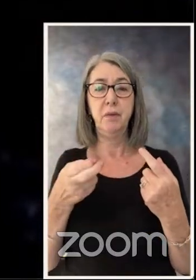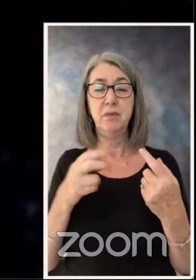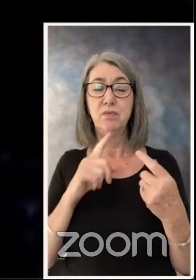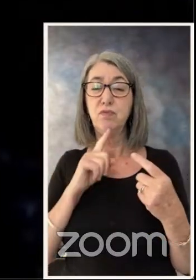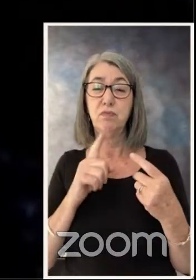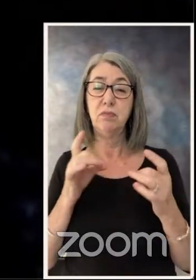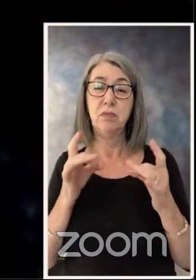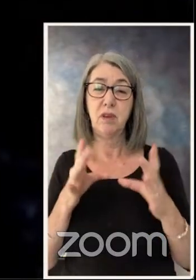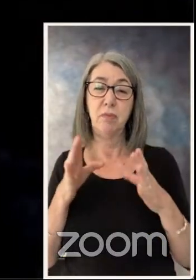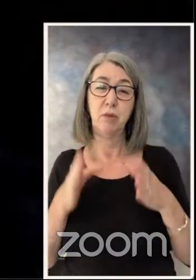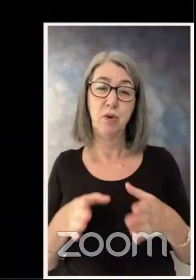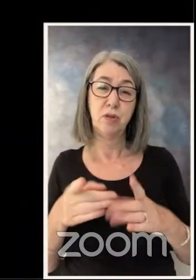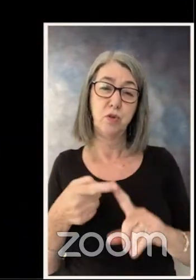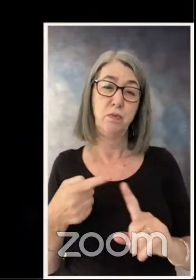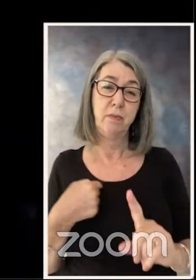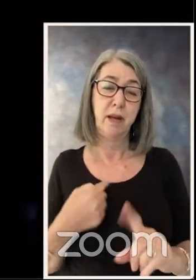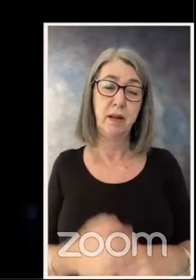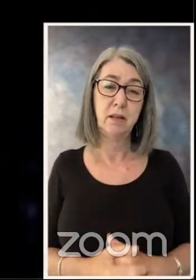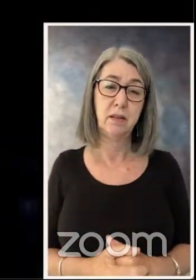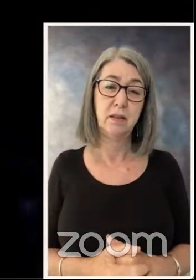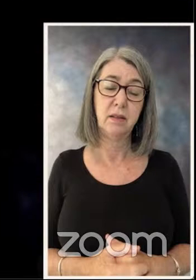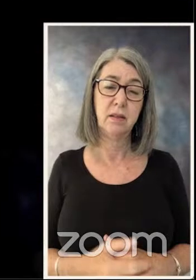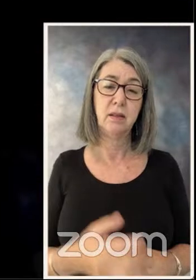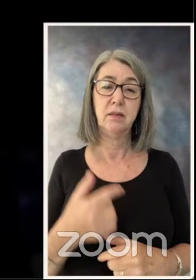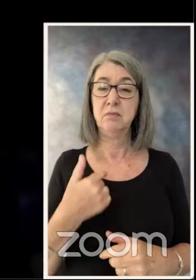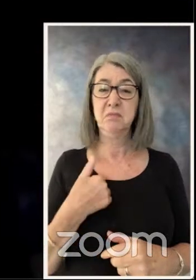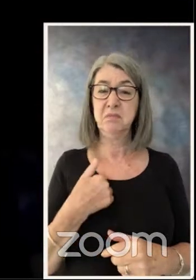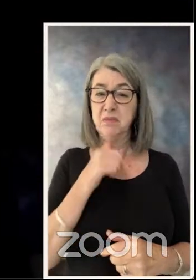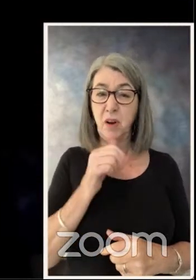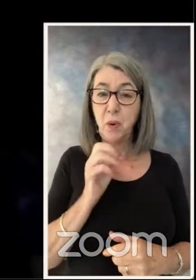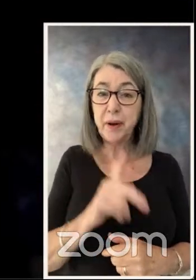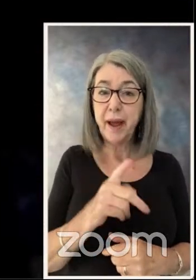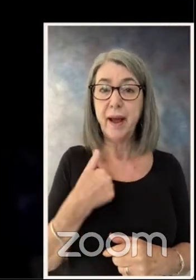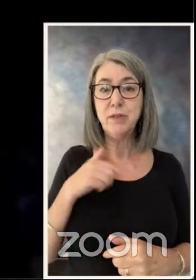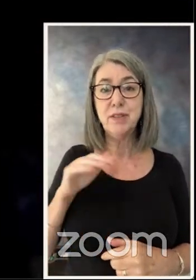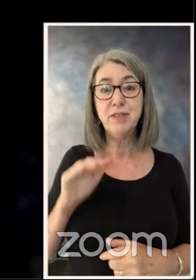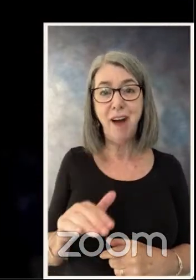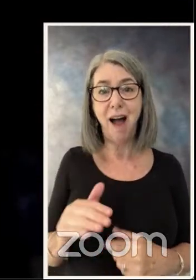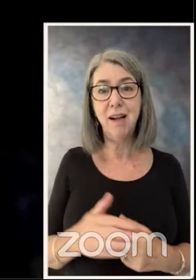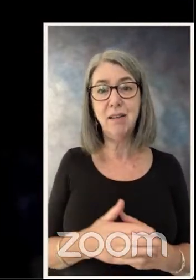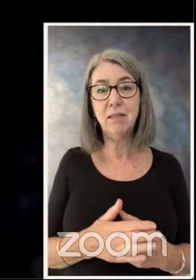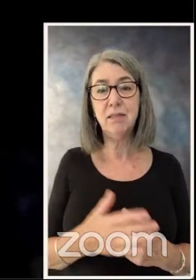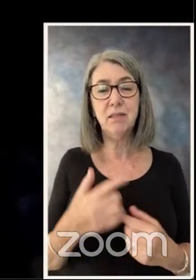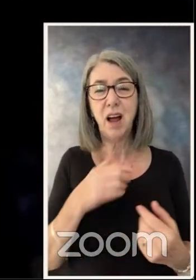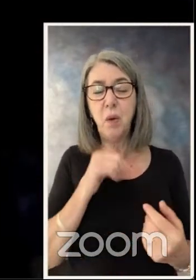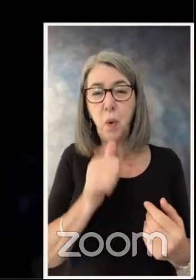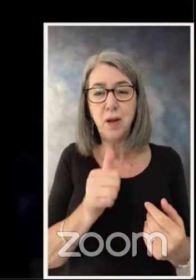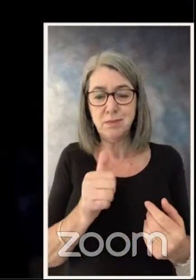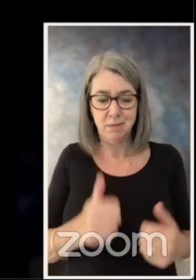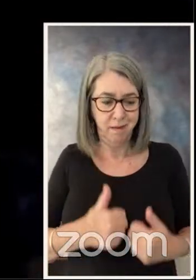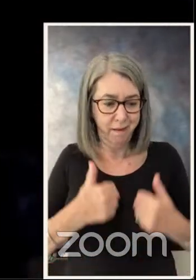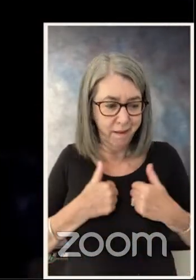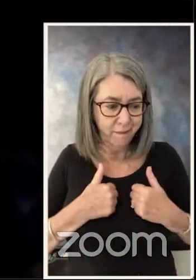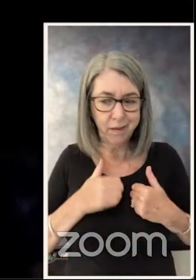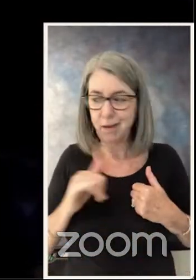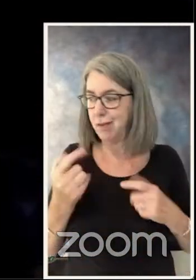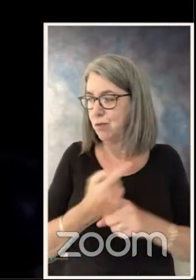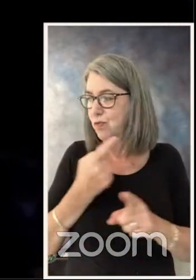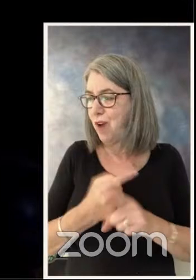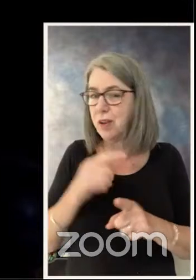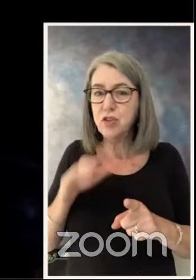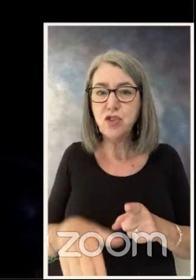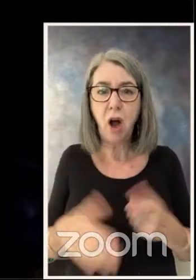a terrible person towards me. I wasn't okay. I was a child, and I wasn't even living like a